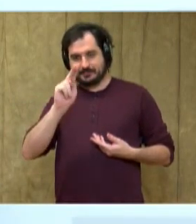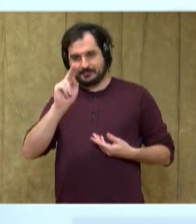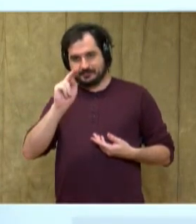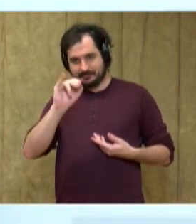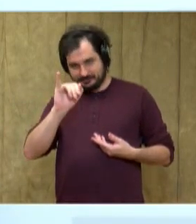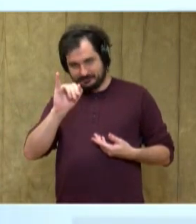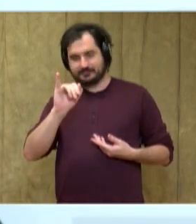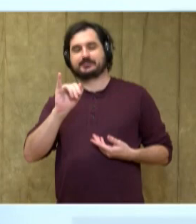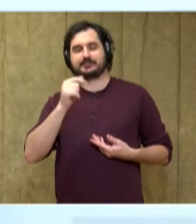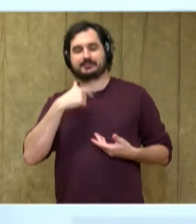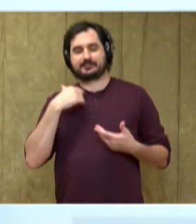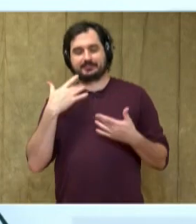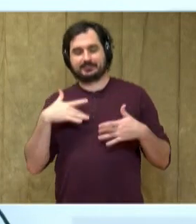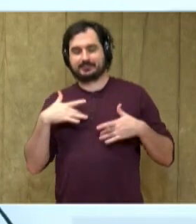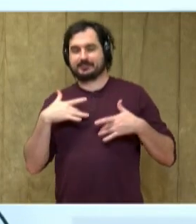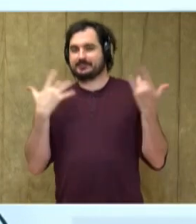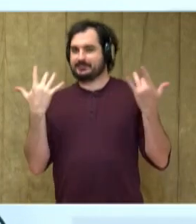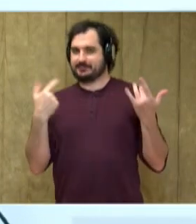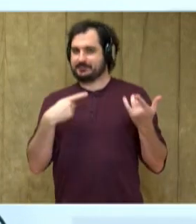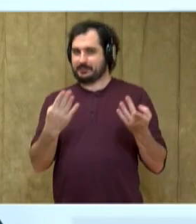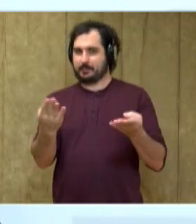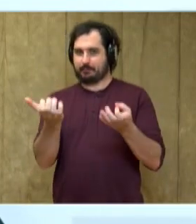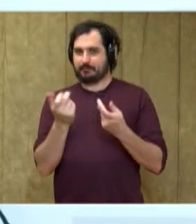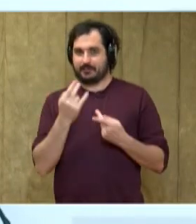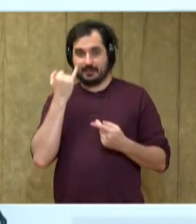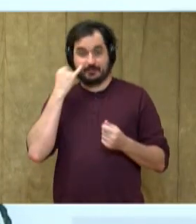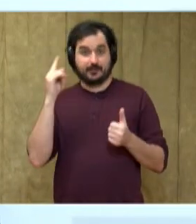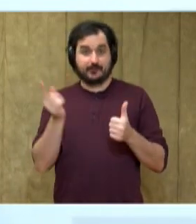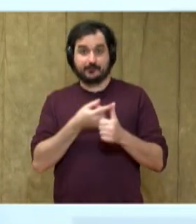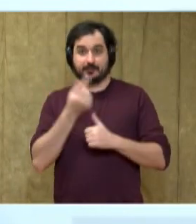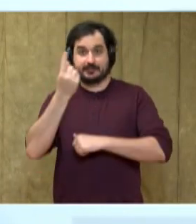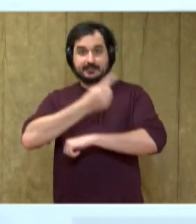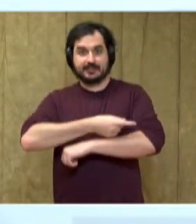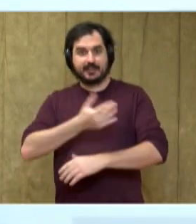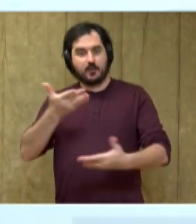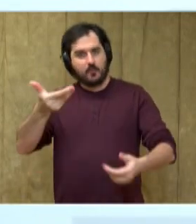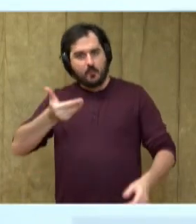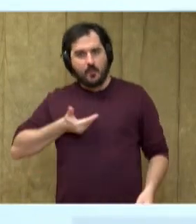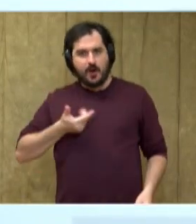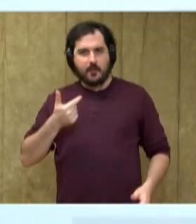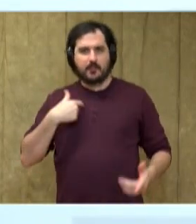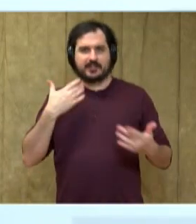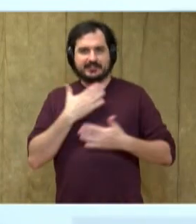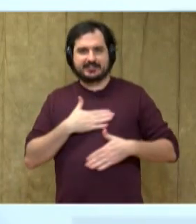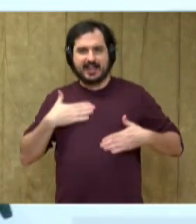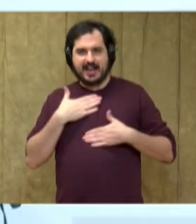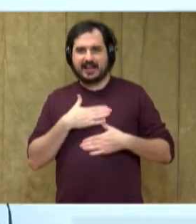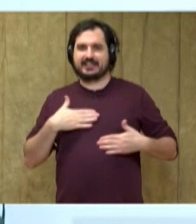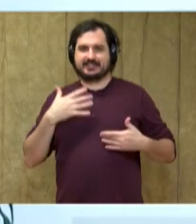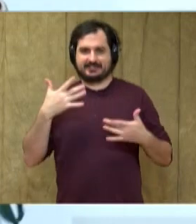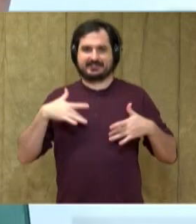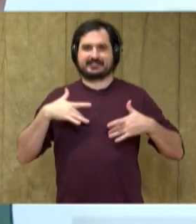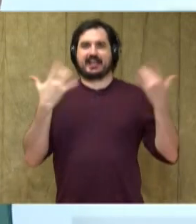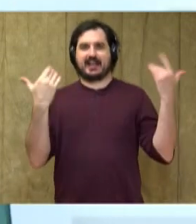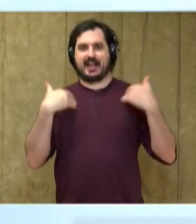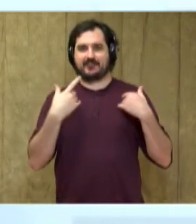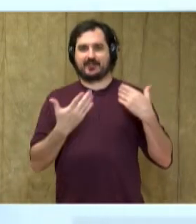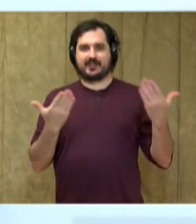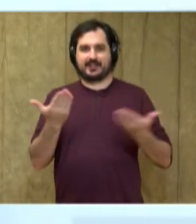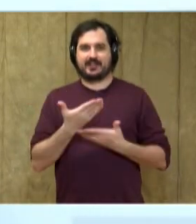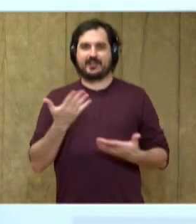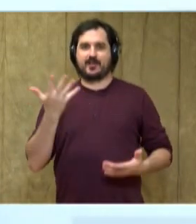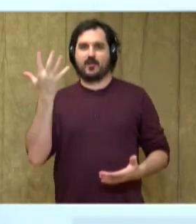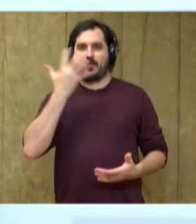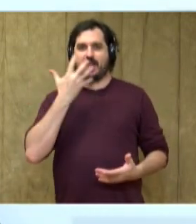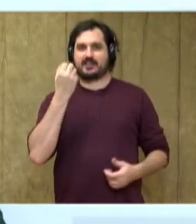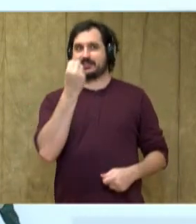first day watching us, welcome. We're excited to have you here. I hope you all had a wonderful weekend. My goodness, Saturday was absolutely beautiful. Yesterday